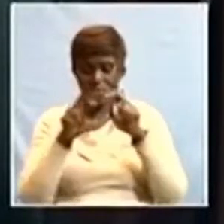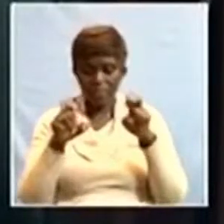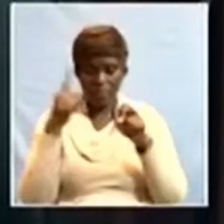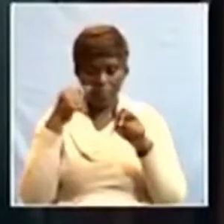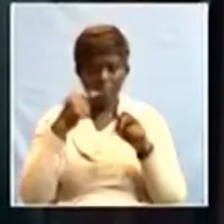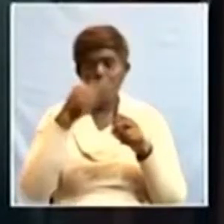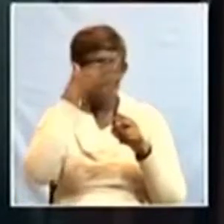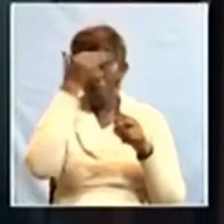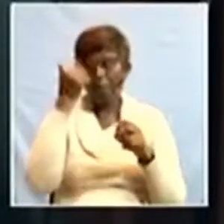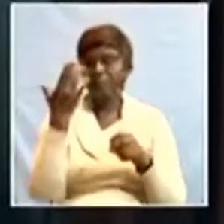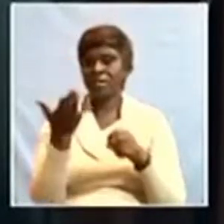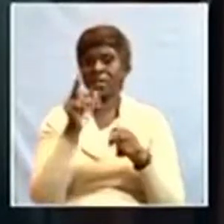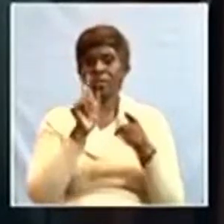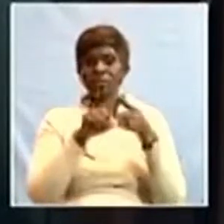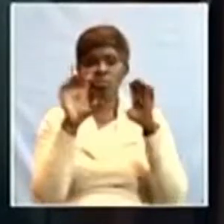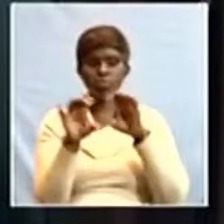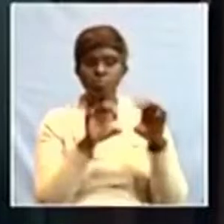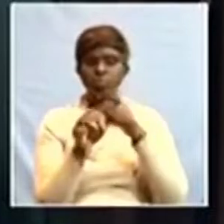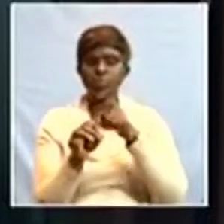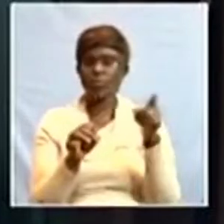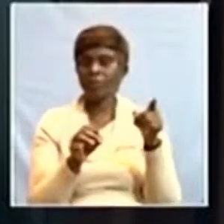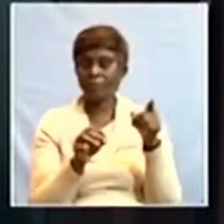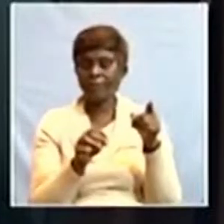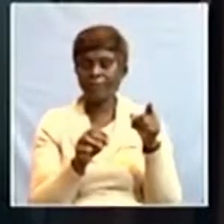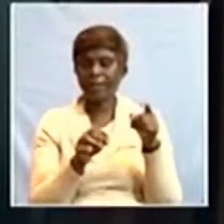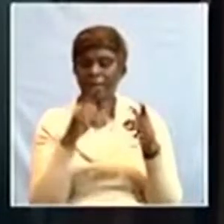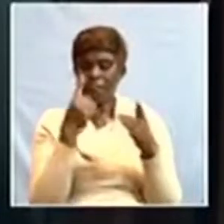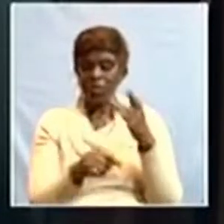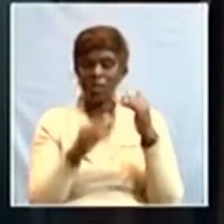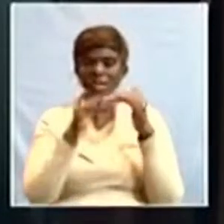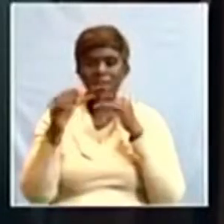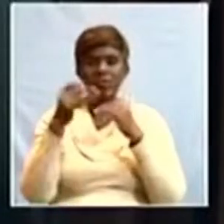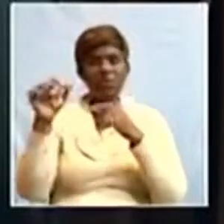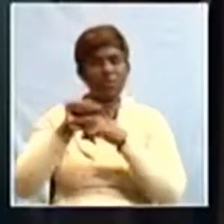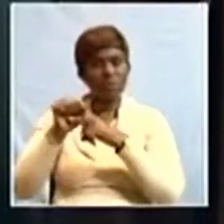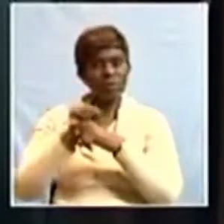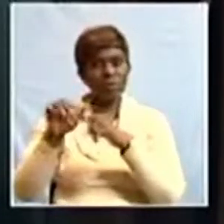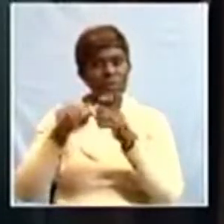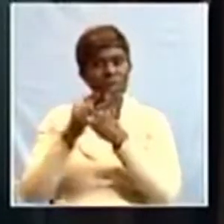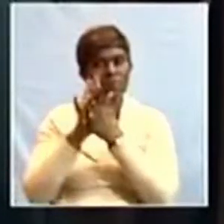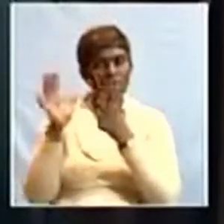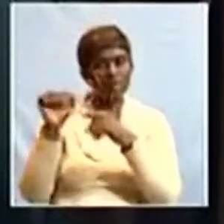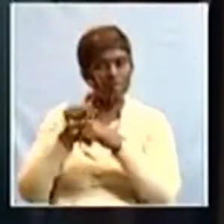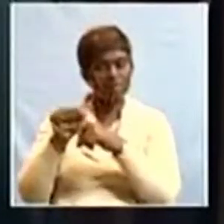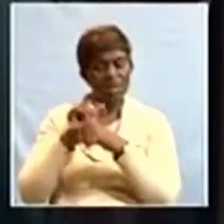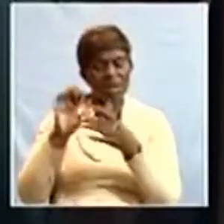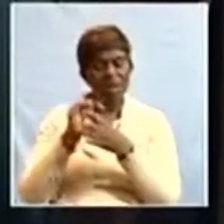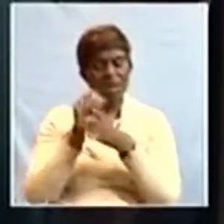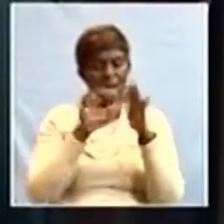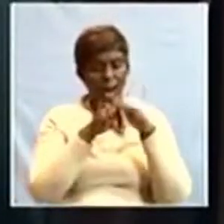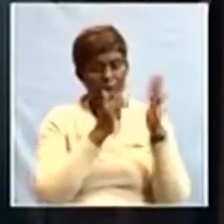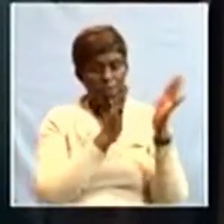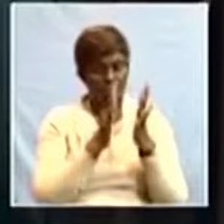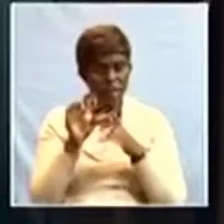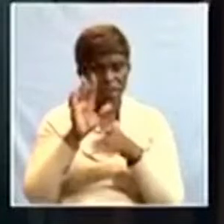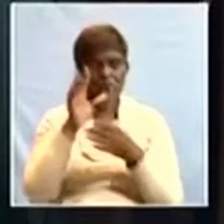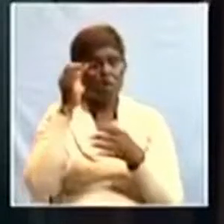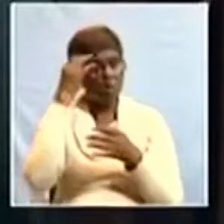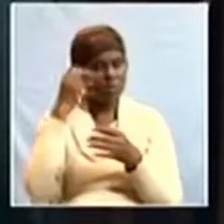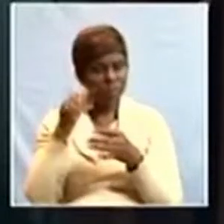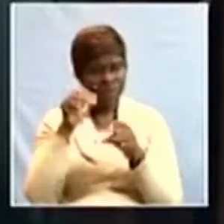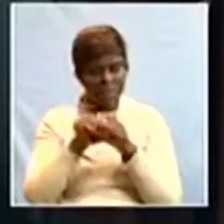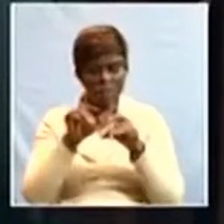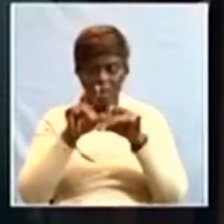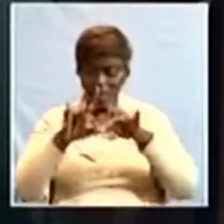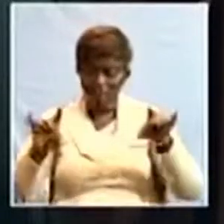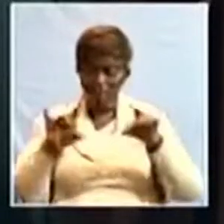forgot to do it. What level of training, how much training, or how prepared are your officers on the